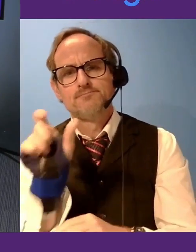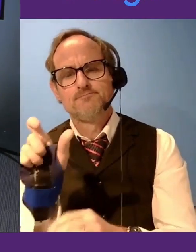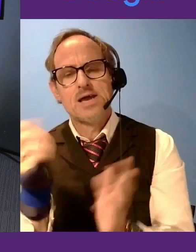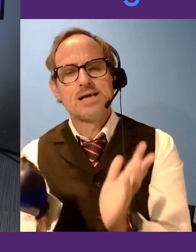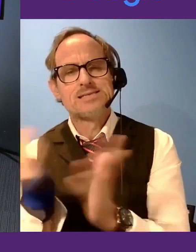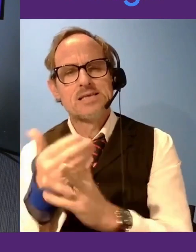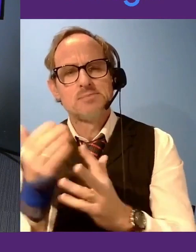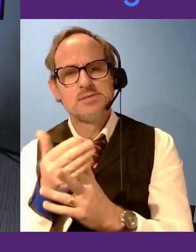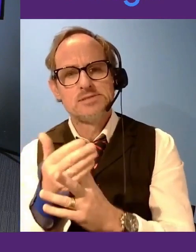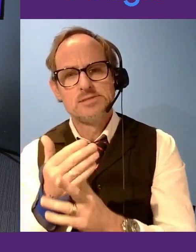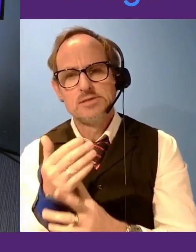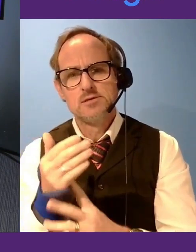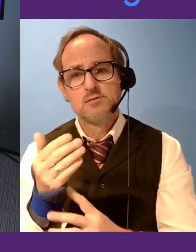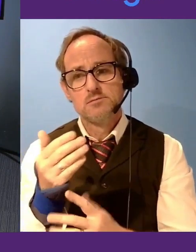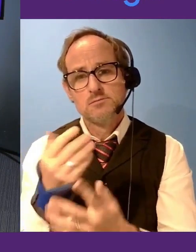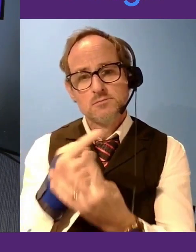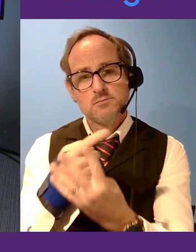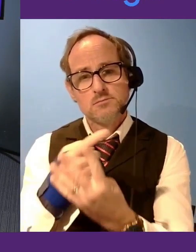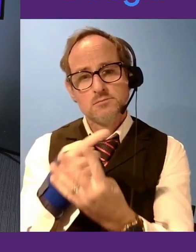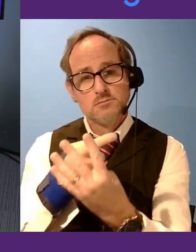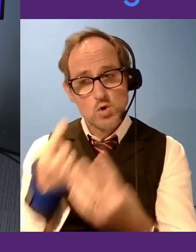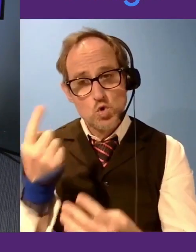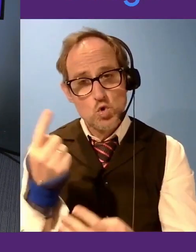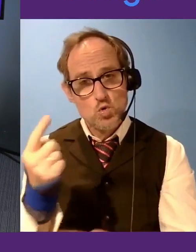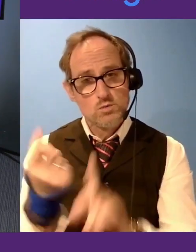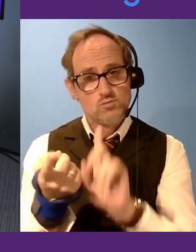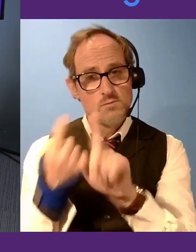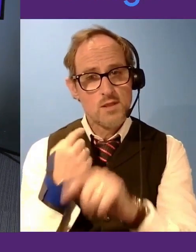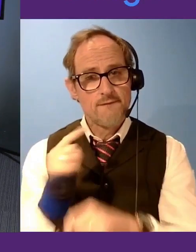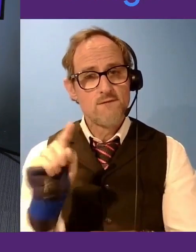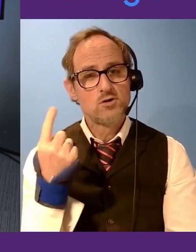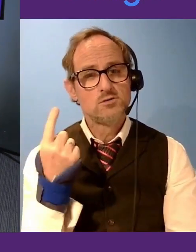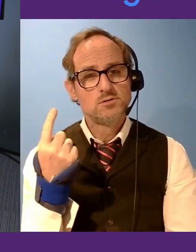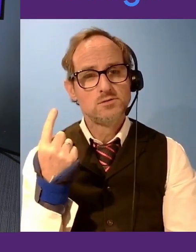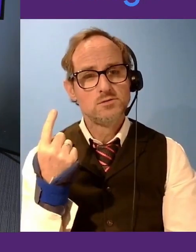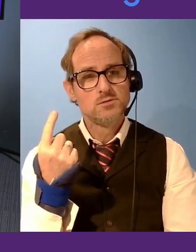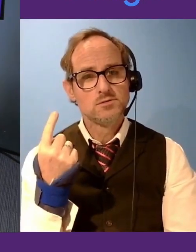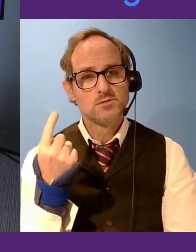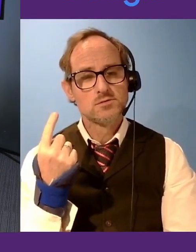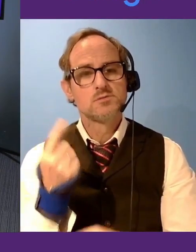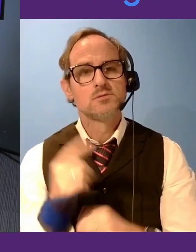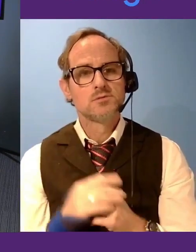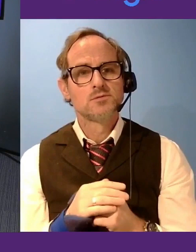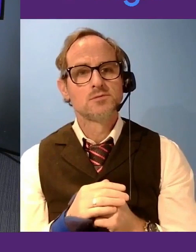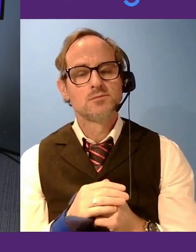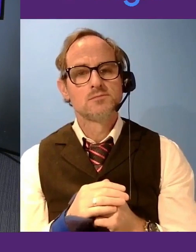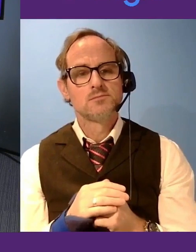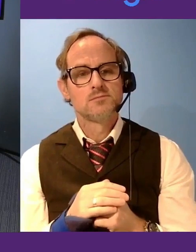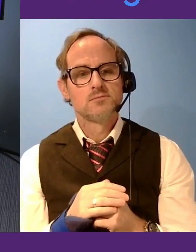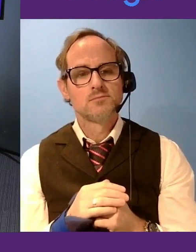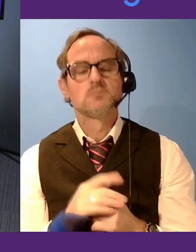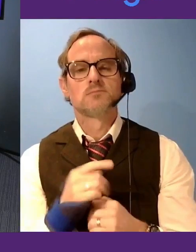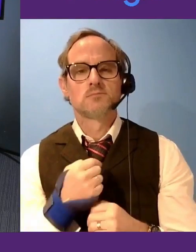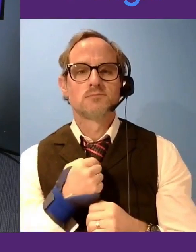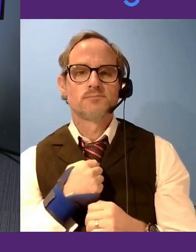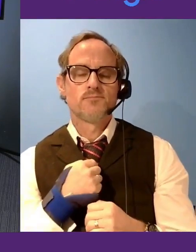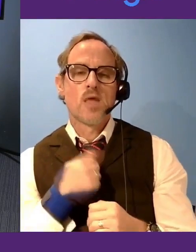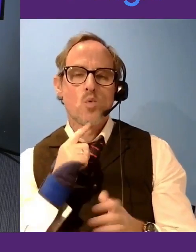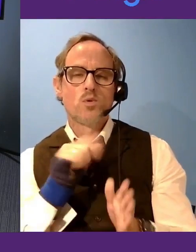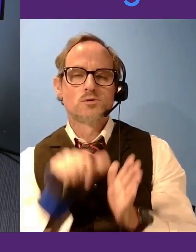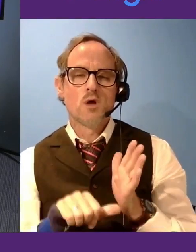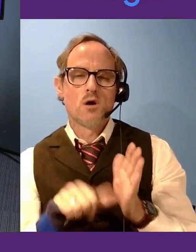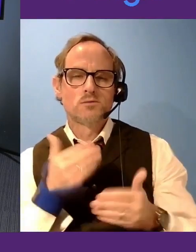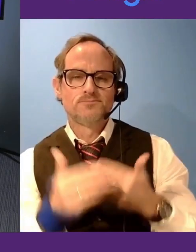If not, I'll pick on someone. Yeah, I'll maybe just kick off. Oh, go on then.